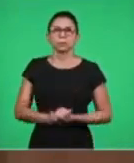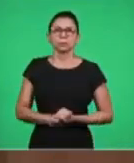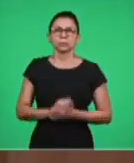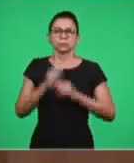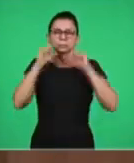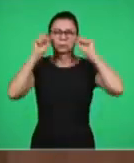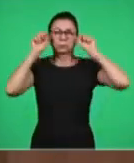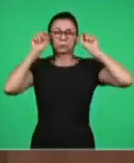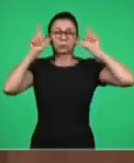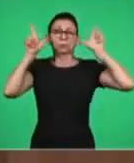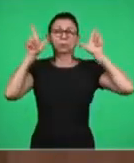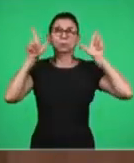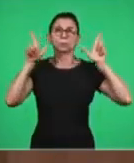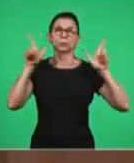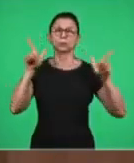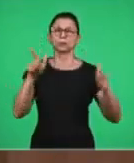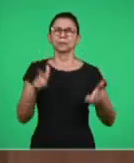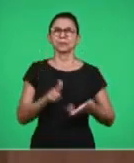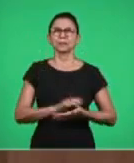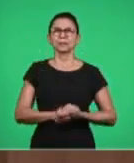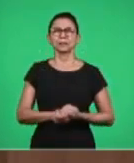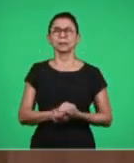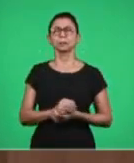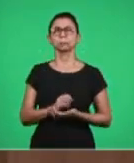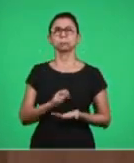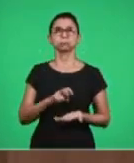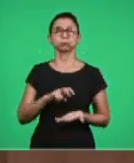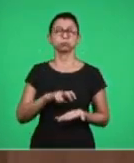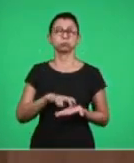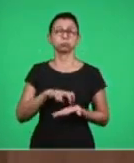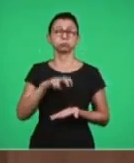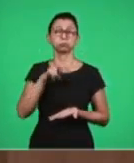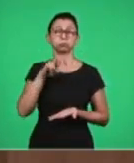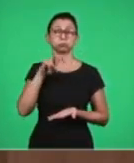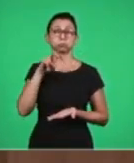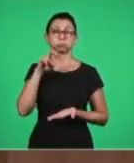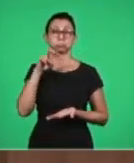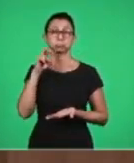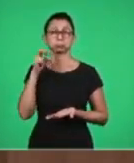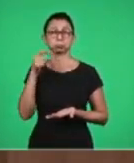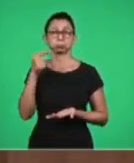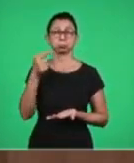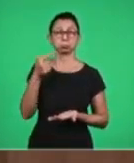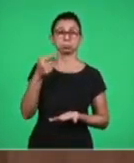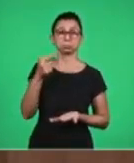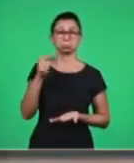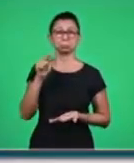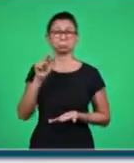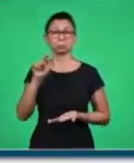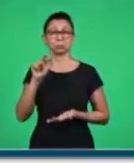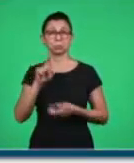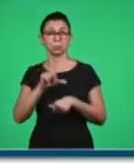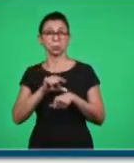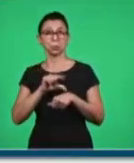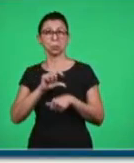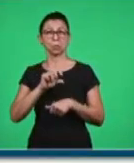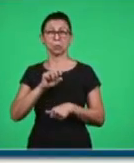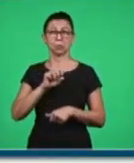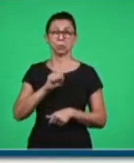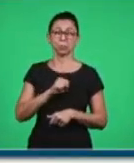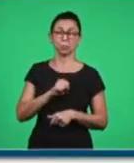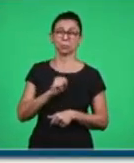and Sunday, the days in which people want to sleep a little more. But it's good to remind, and we're going to repeat. It's